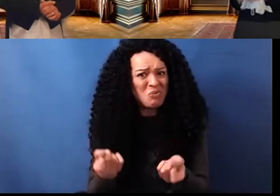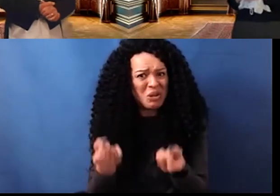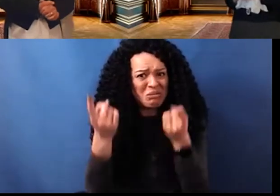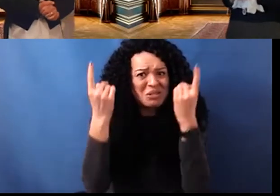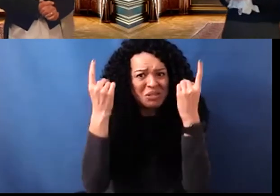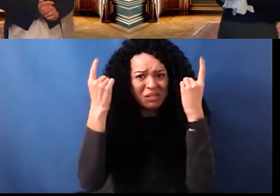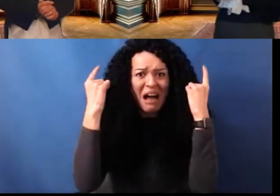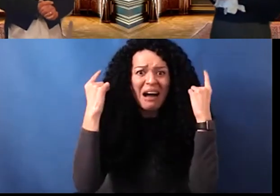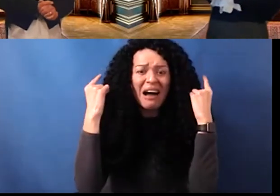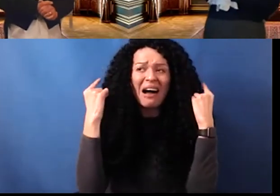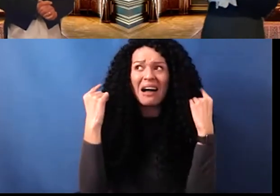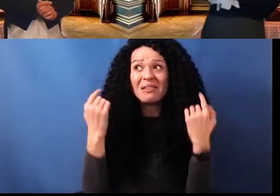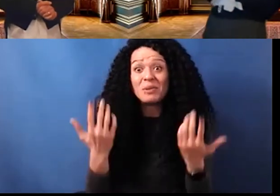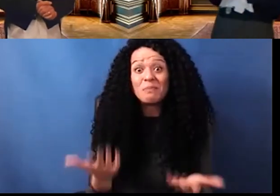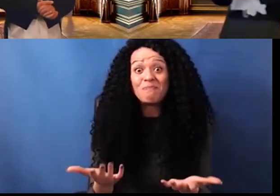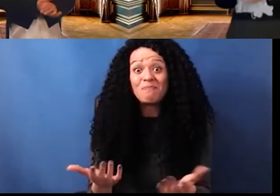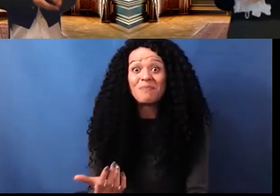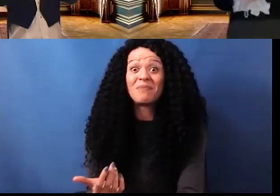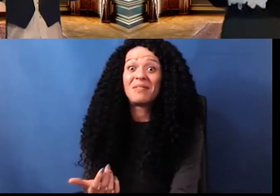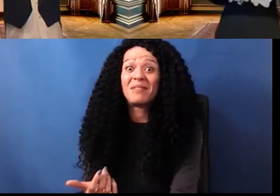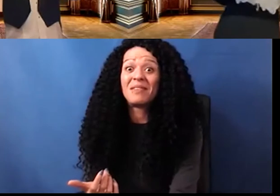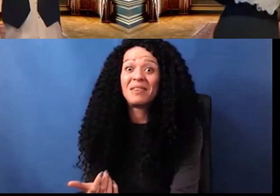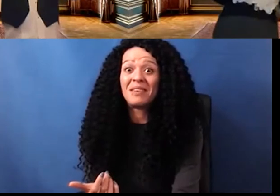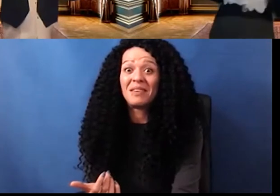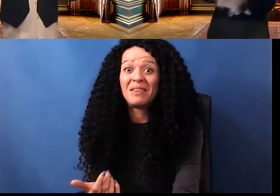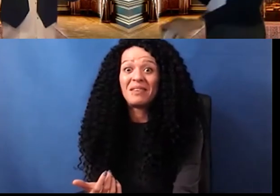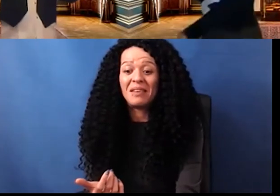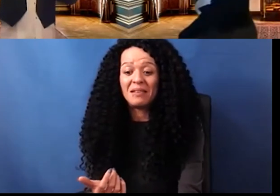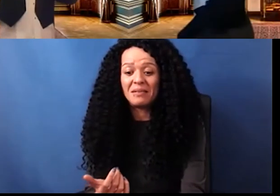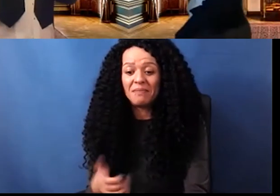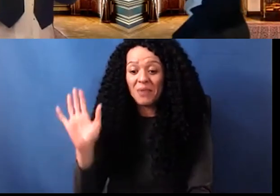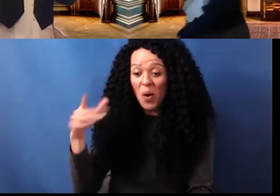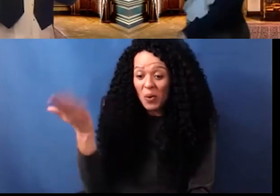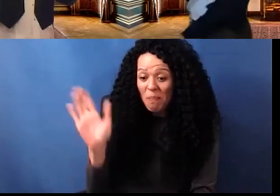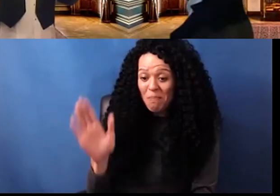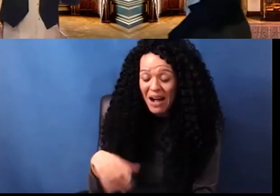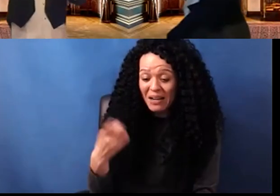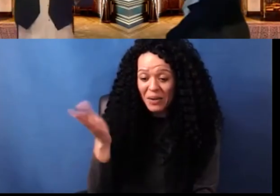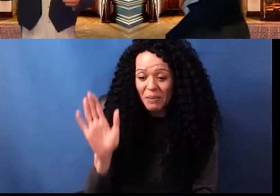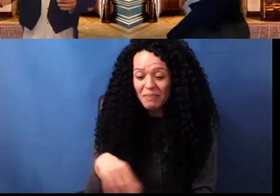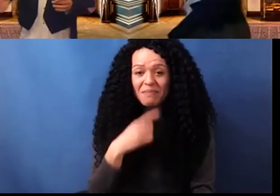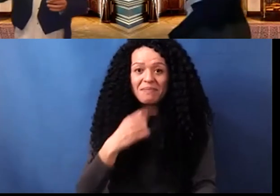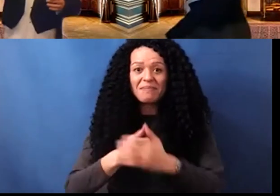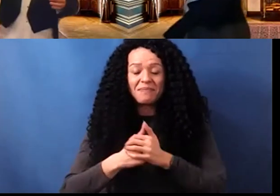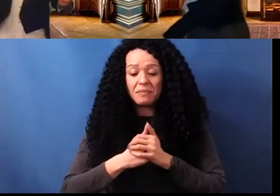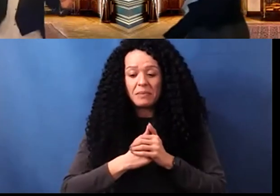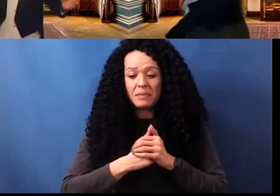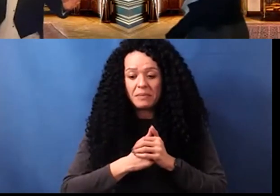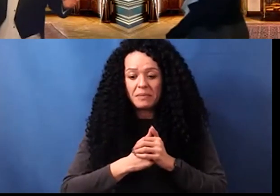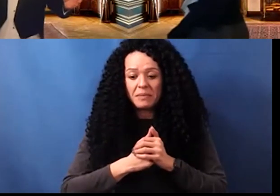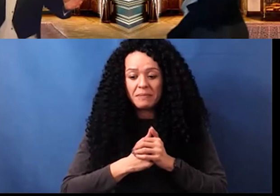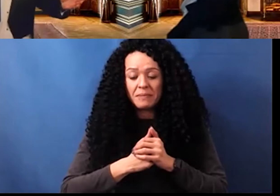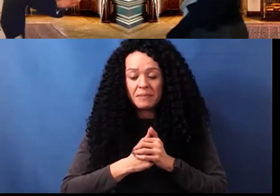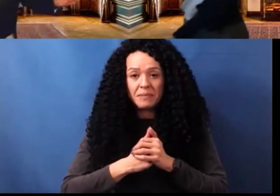don't understand. Well, Morris, you're back! Look, he's back! Marvellous! Oh, where have you been? Good. And now